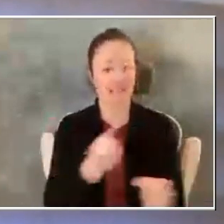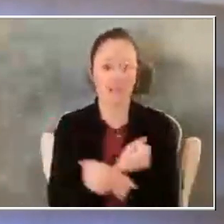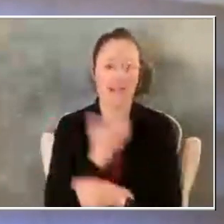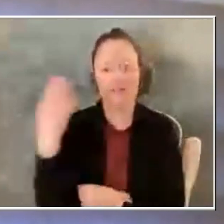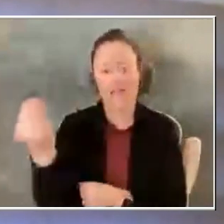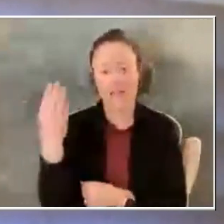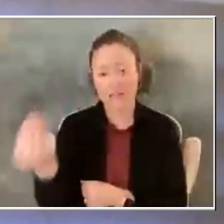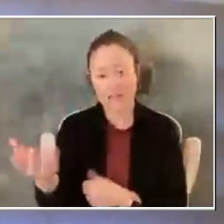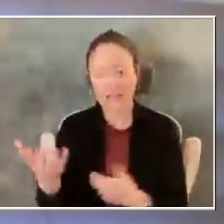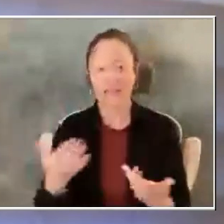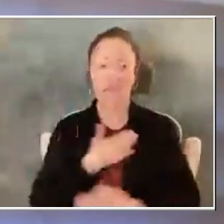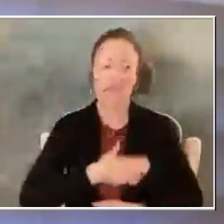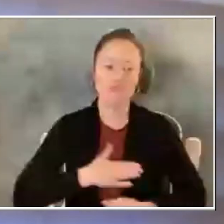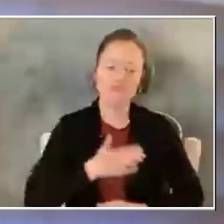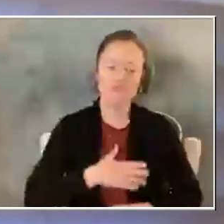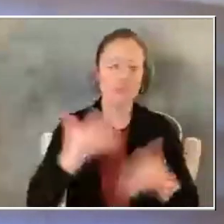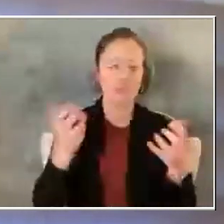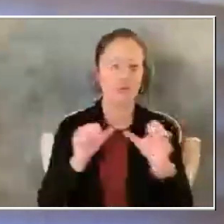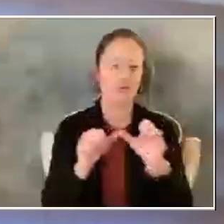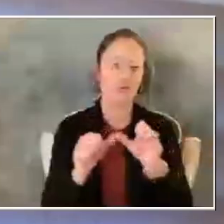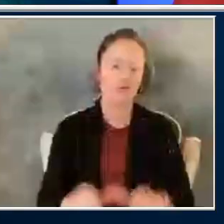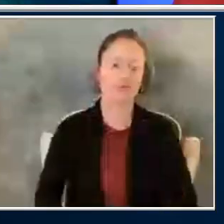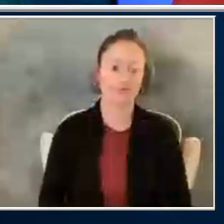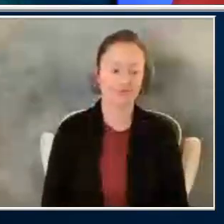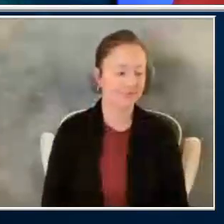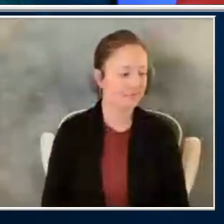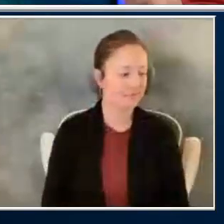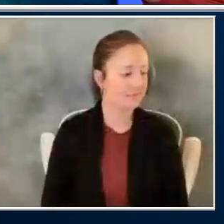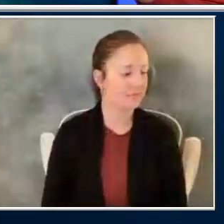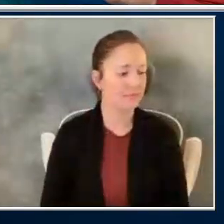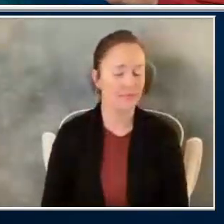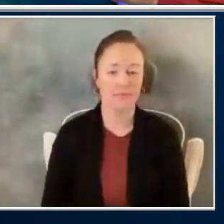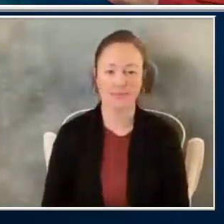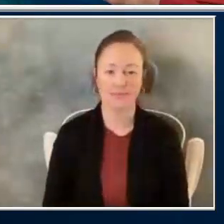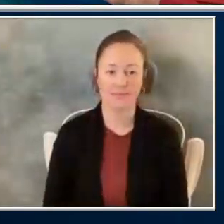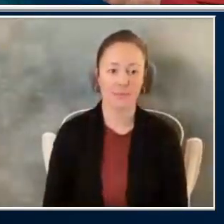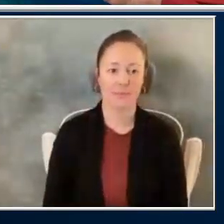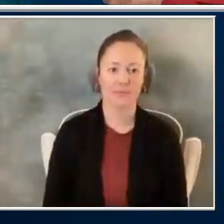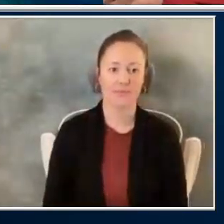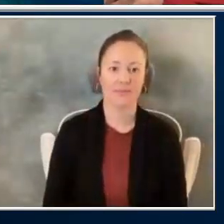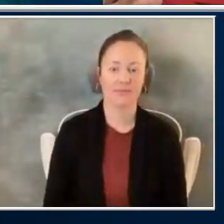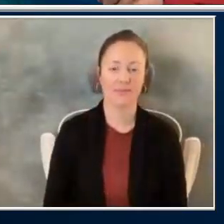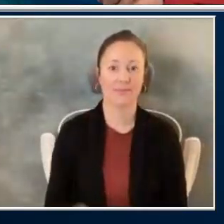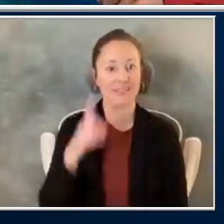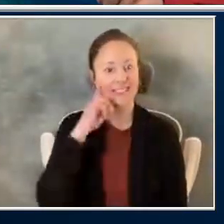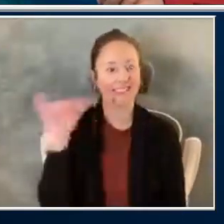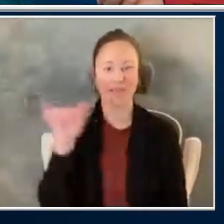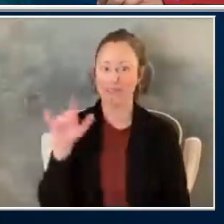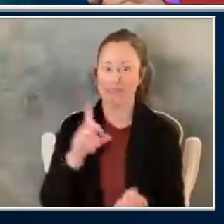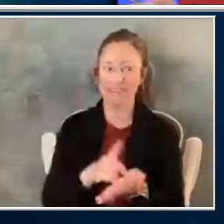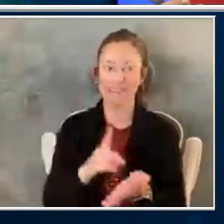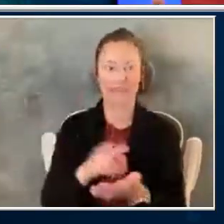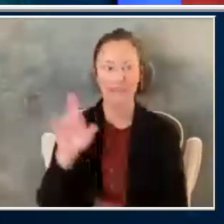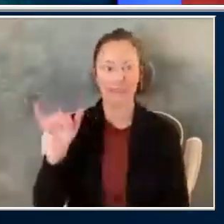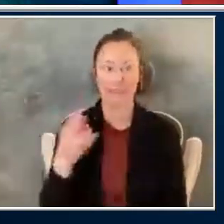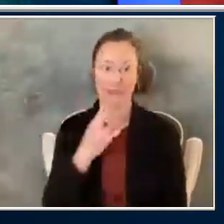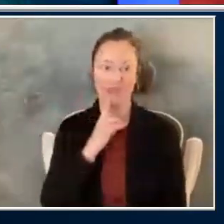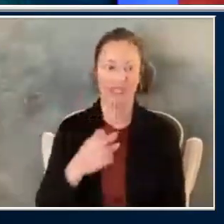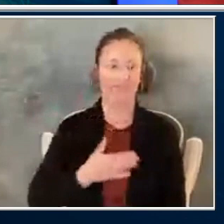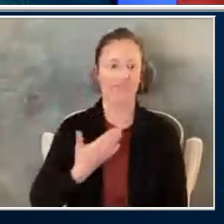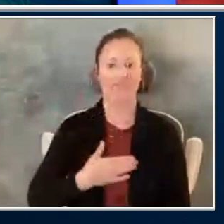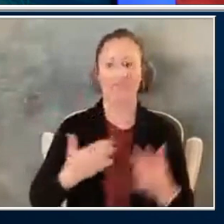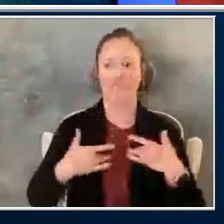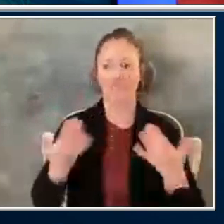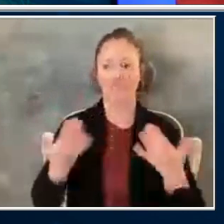and want to maintain that. Well, and that sounds like music to Dr. Kalendar-Rich's ears, because that's exactly what she's